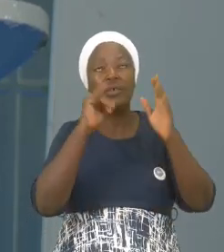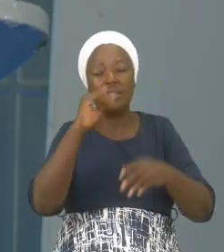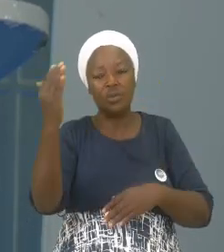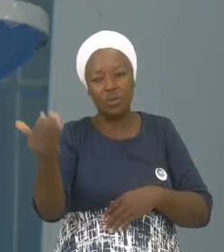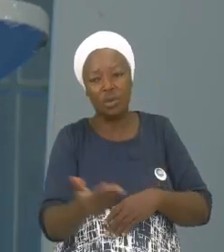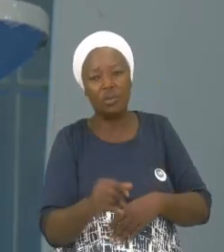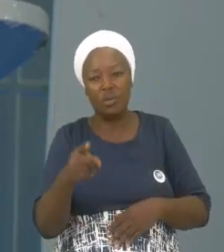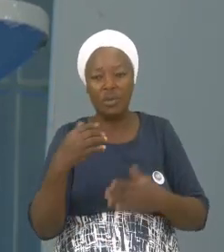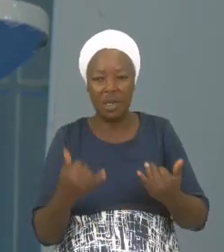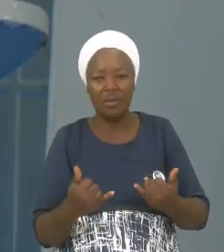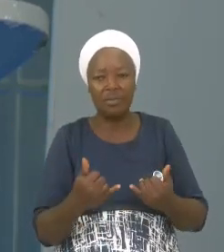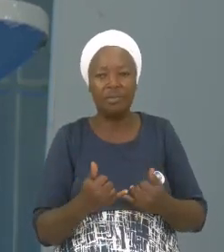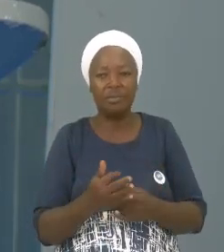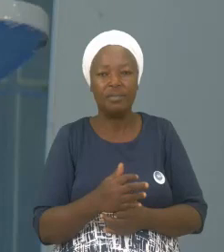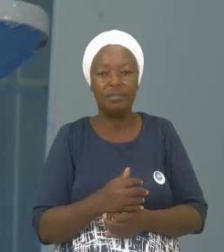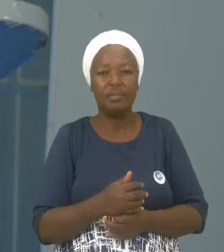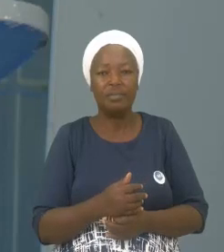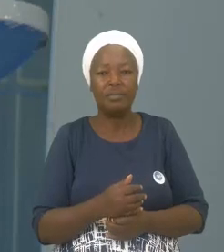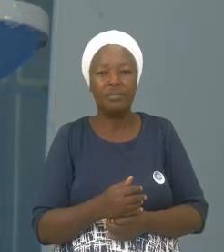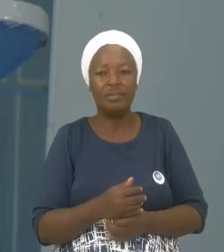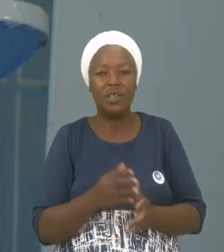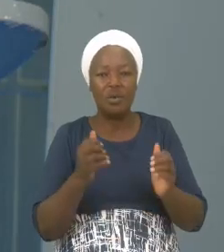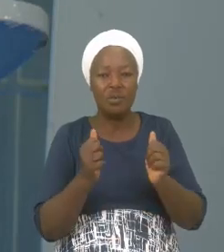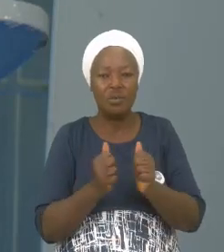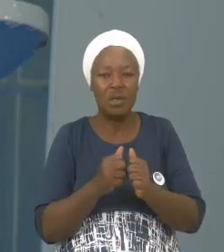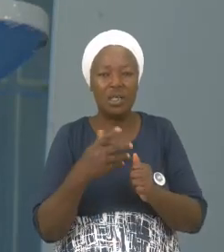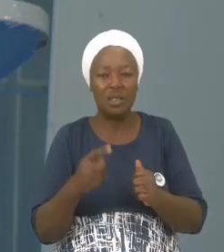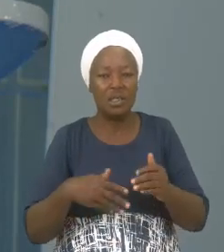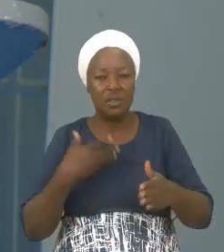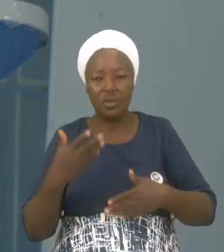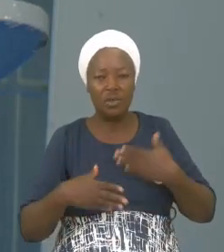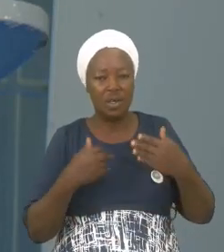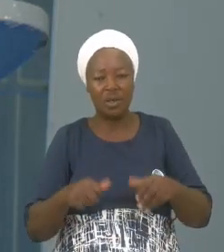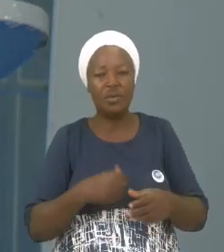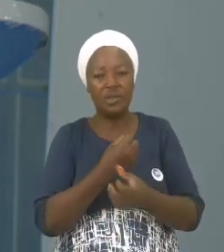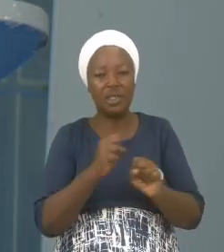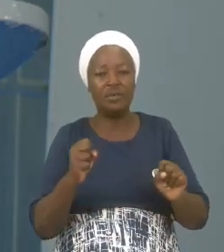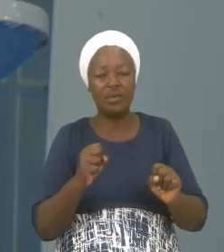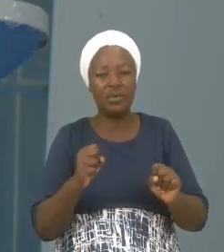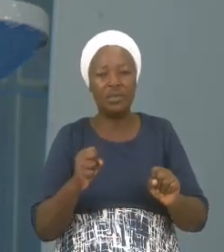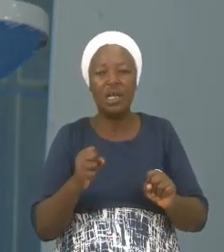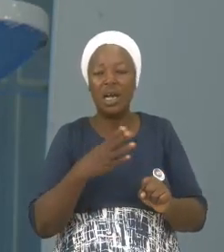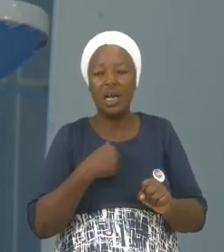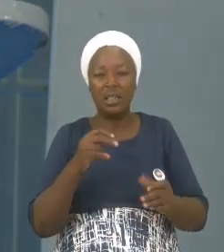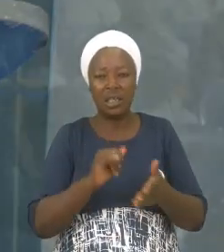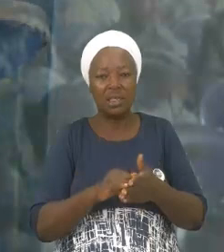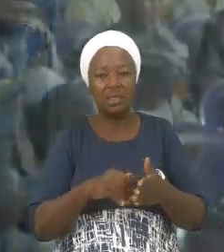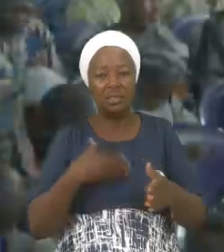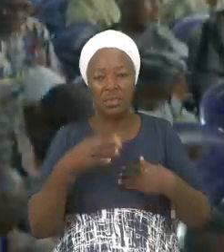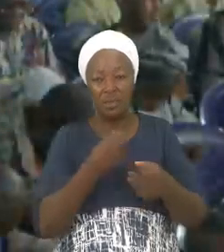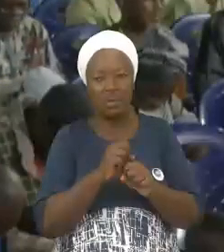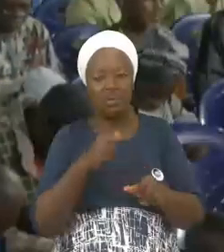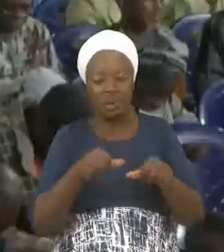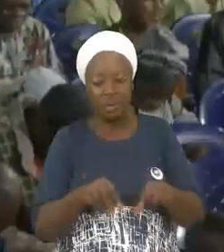now. May the joy of salvation abide in your life in Jesus' name.